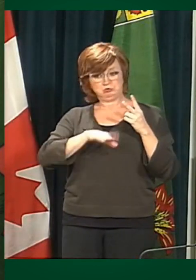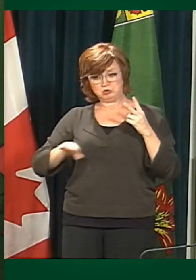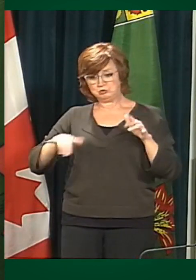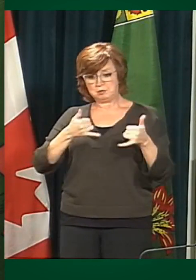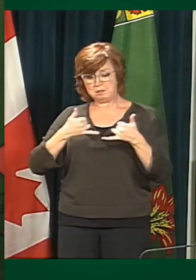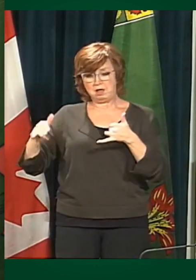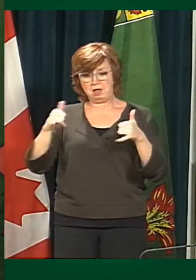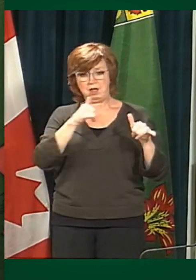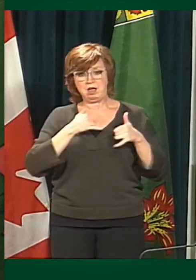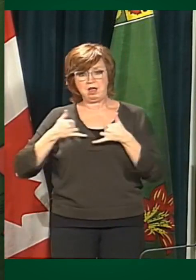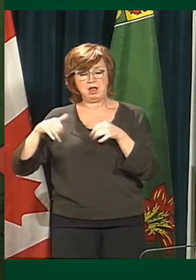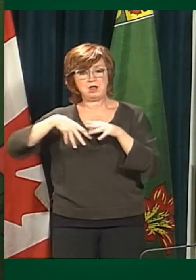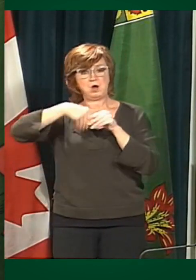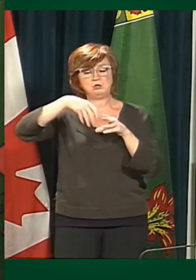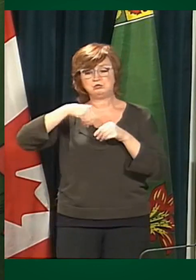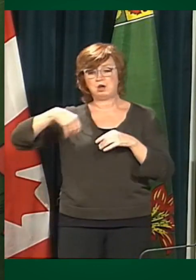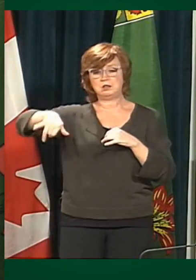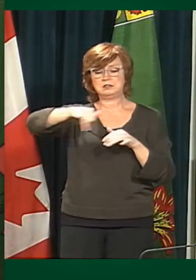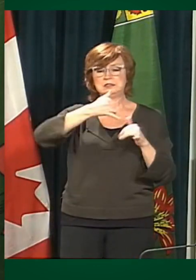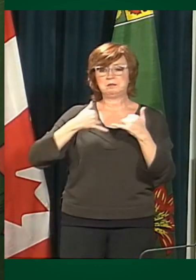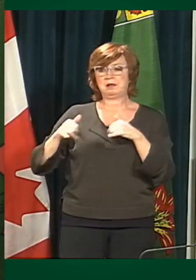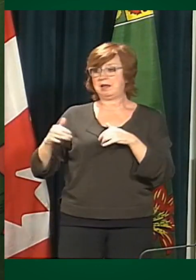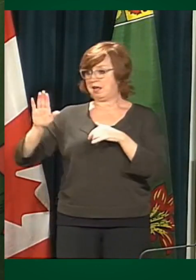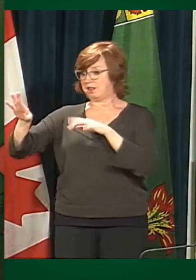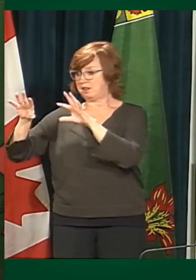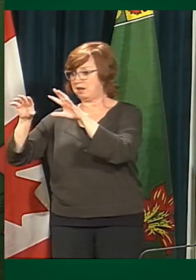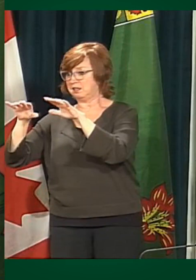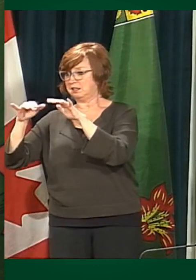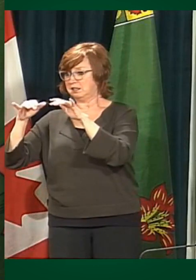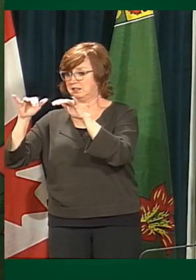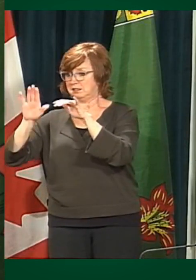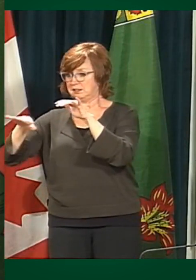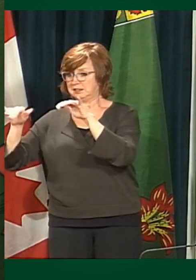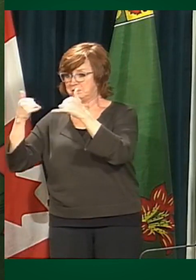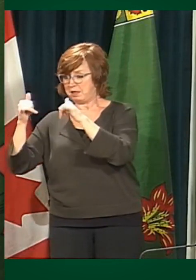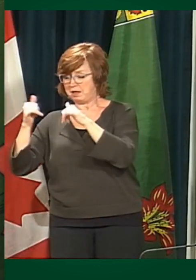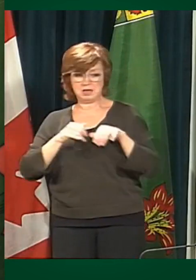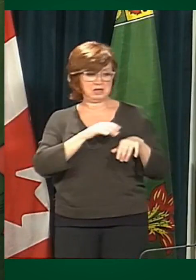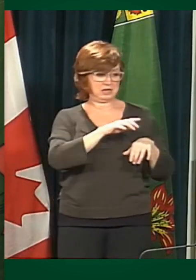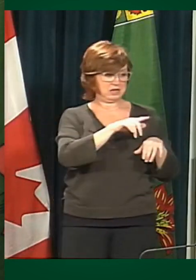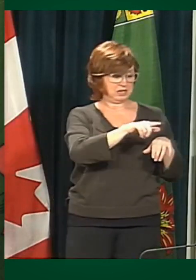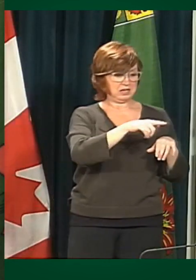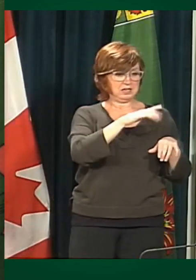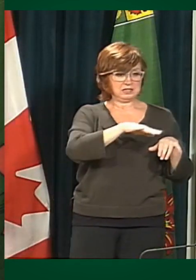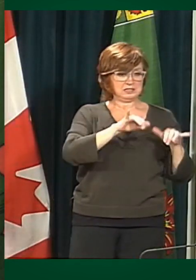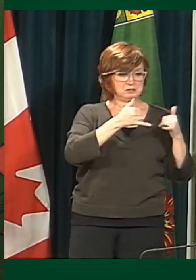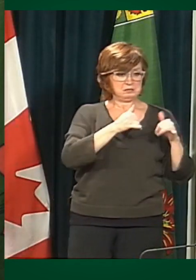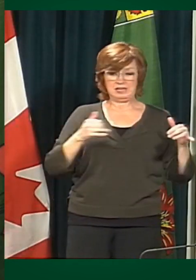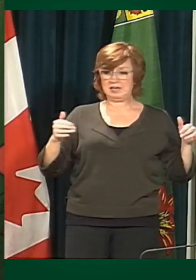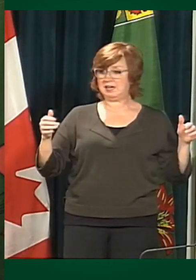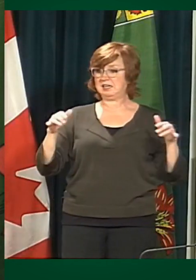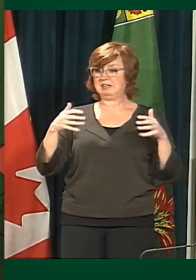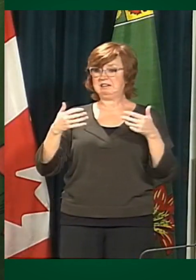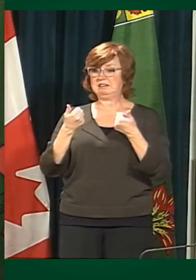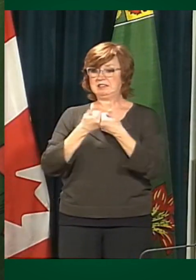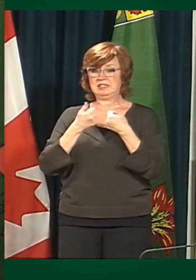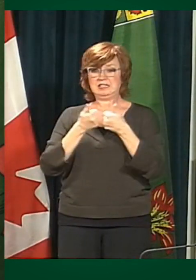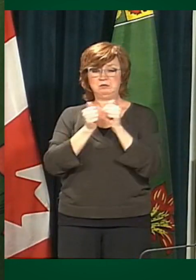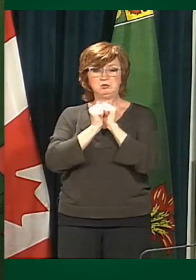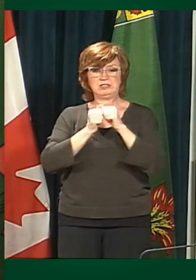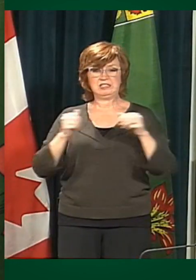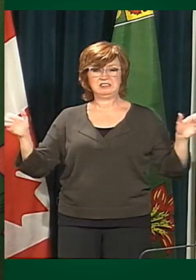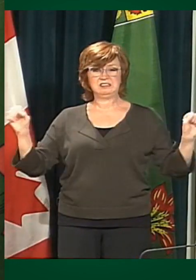obviously, avoid children mixing and starting a lot of games where they may be handing things back and forth. That's still really very